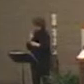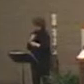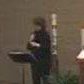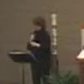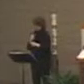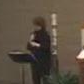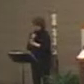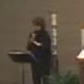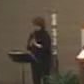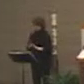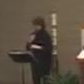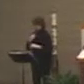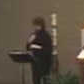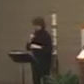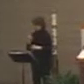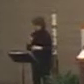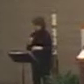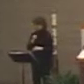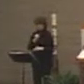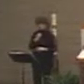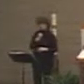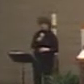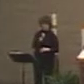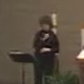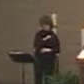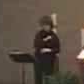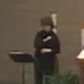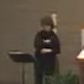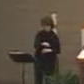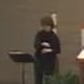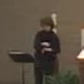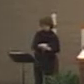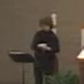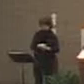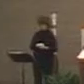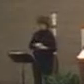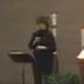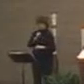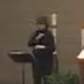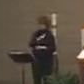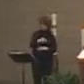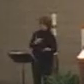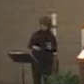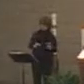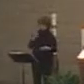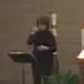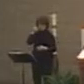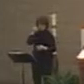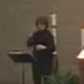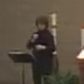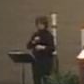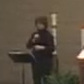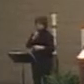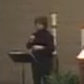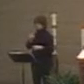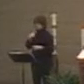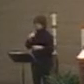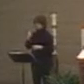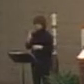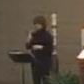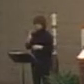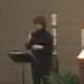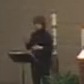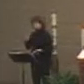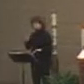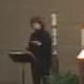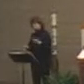that Samuel heard? Probably not in the way he heard it, because he probably heard an actual voice speaking to him. We'll hear a voice in our